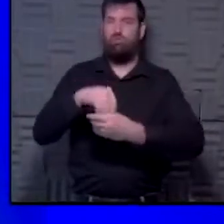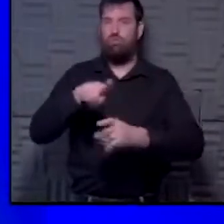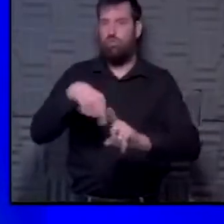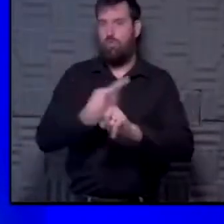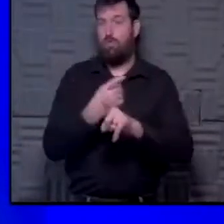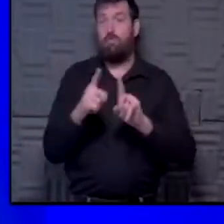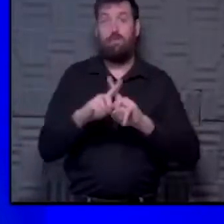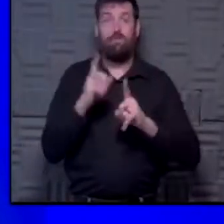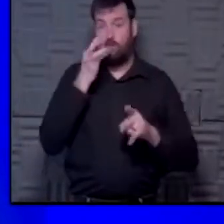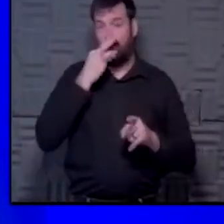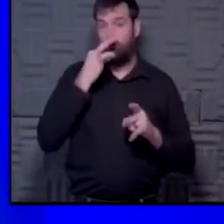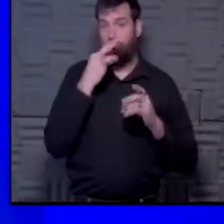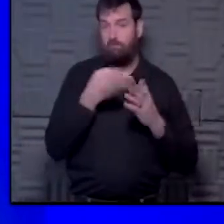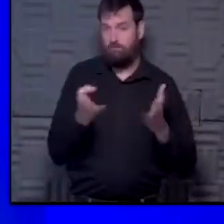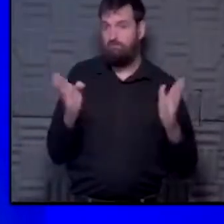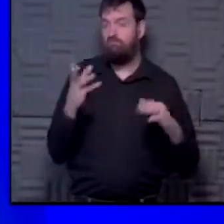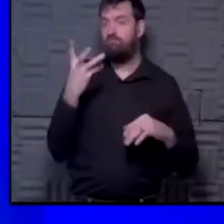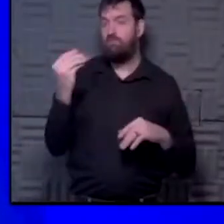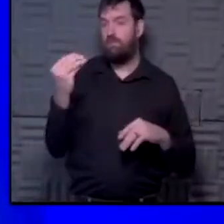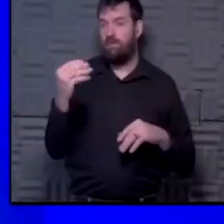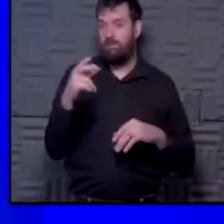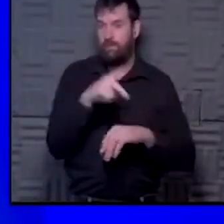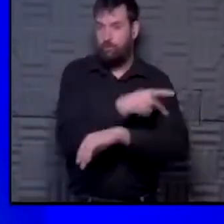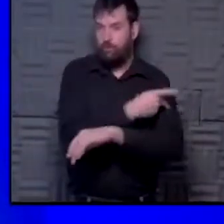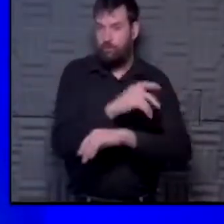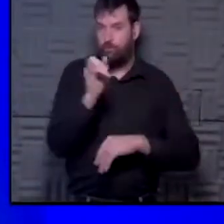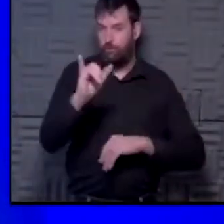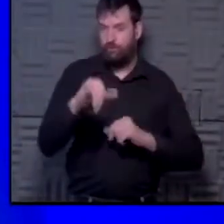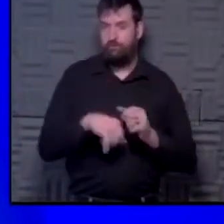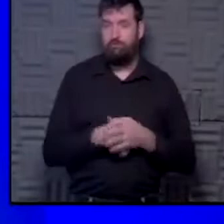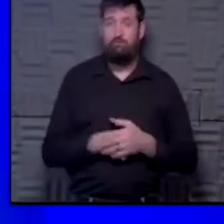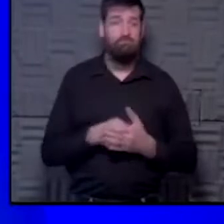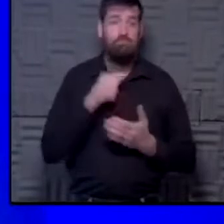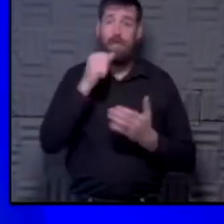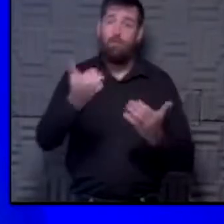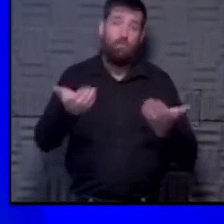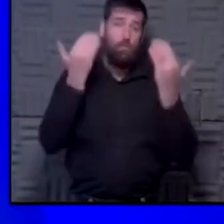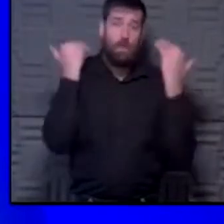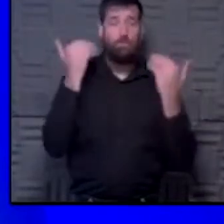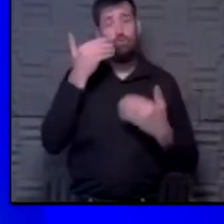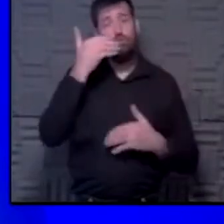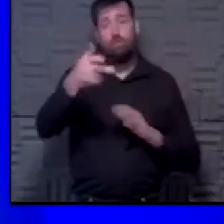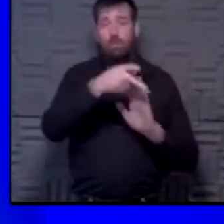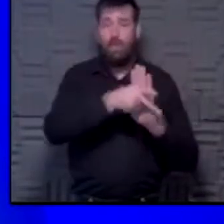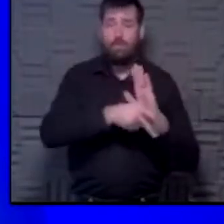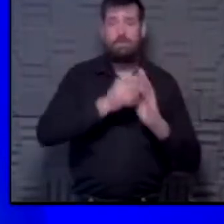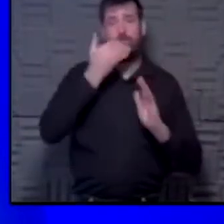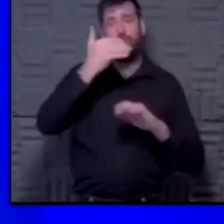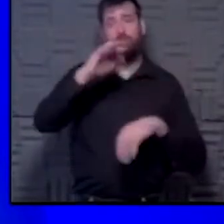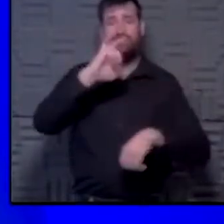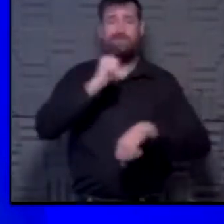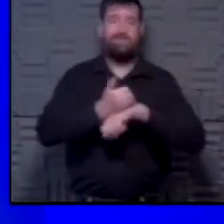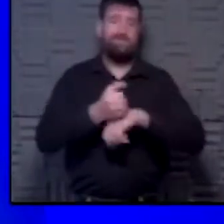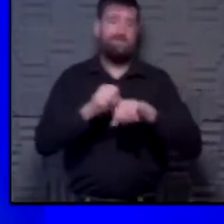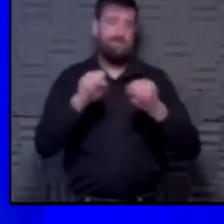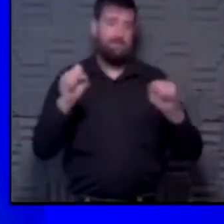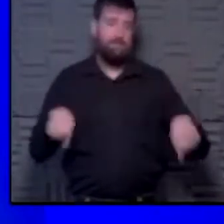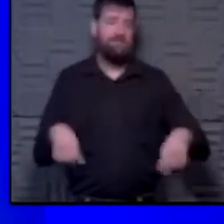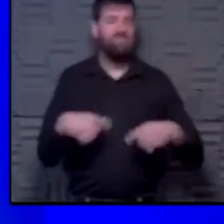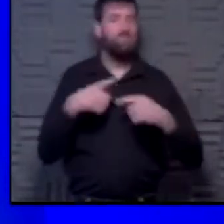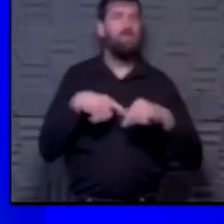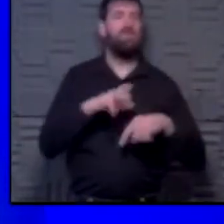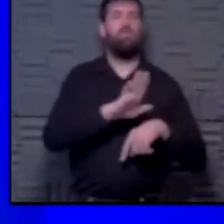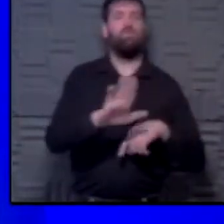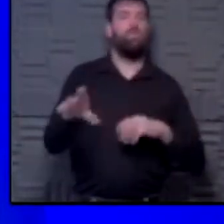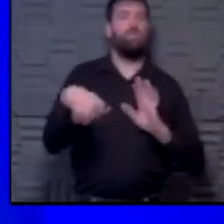soon be opening up to external referrals. But I don't think they're overwhelmed. Again, we have good protocols and systems in place, depending on what your symptoms